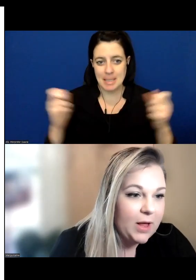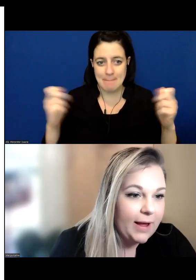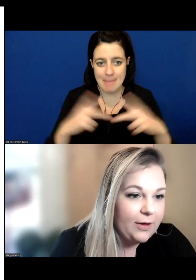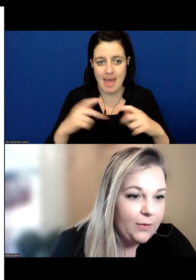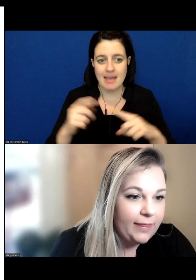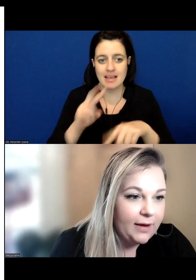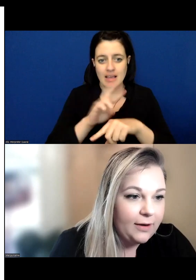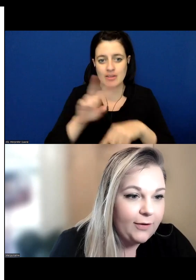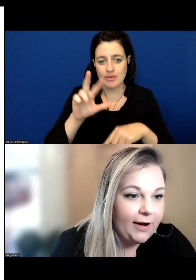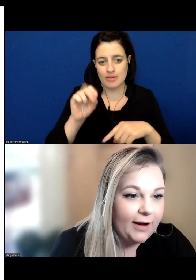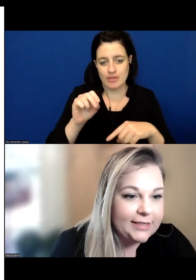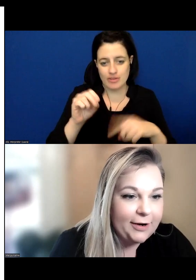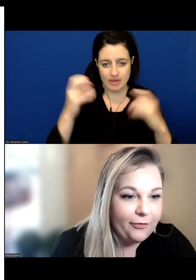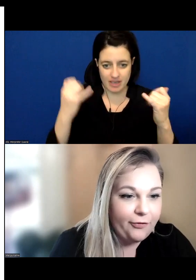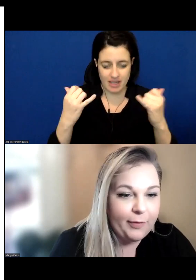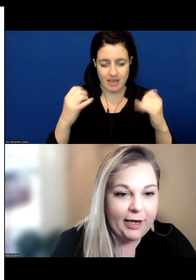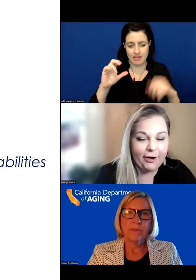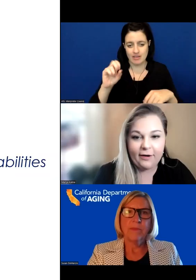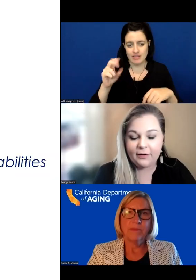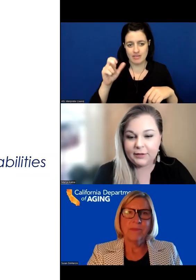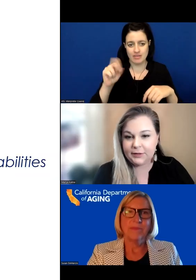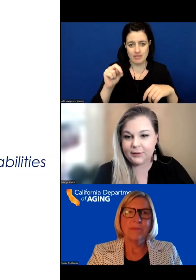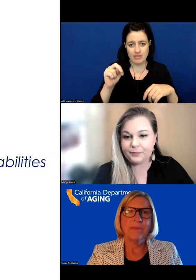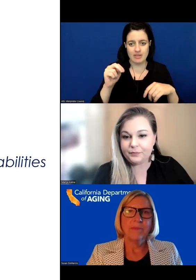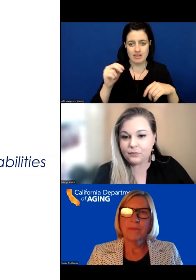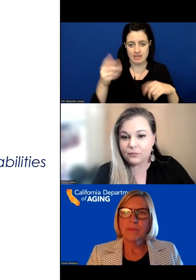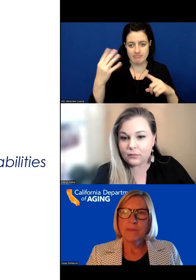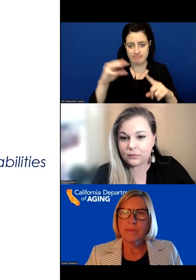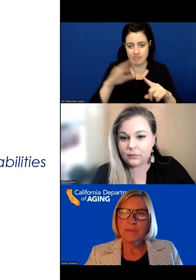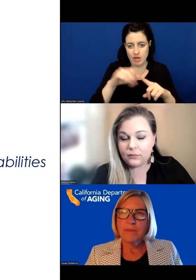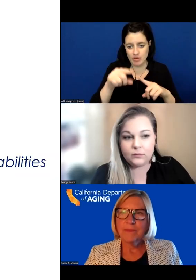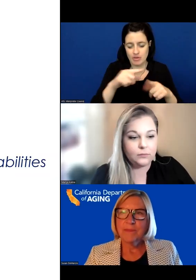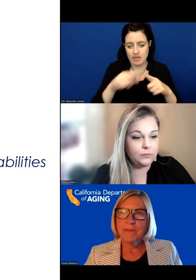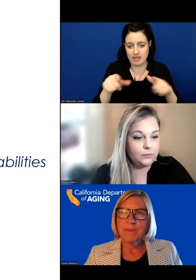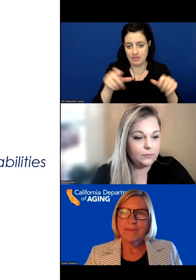to spotlight you and then you can kind of take over from here.